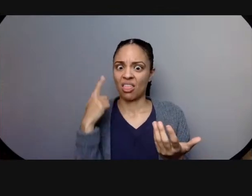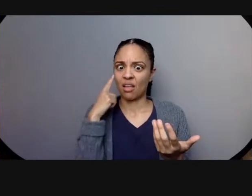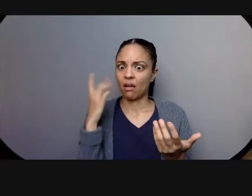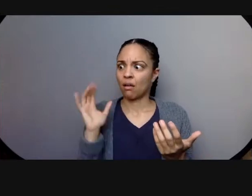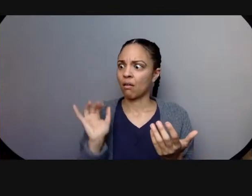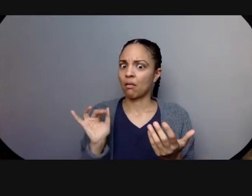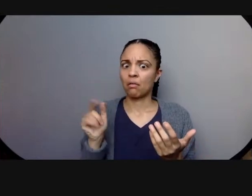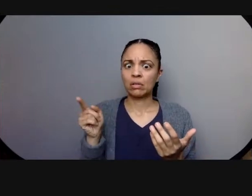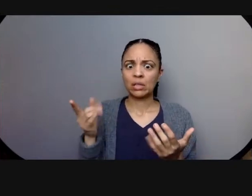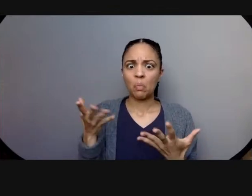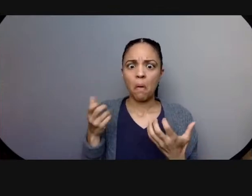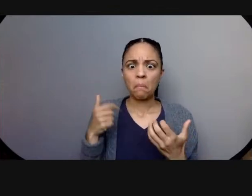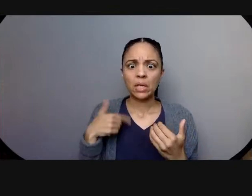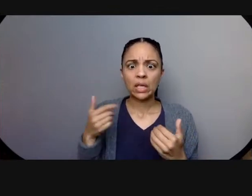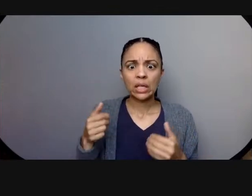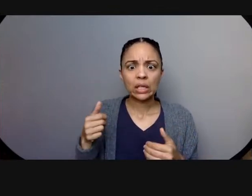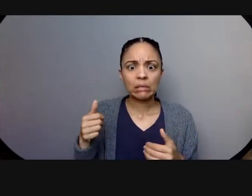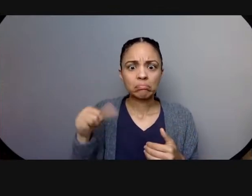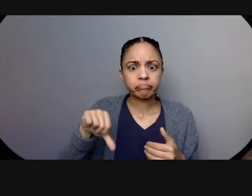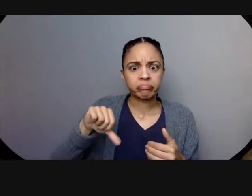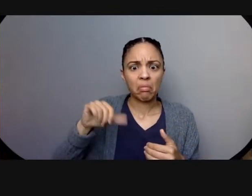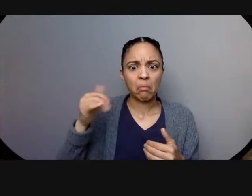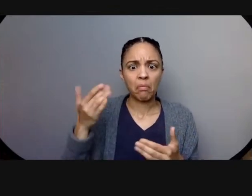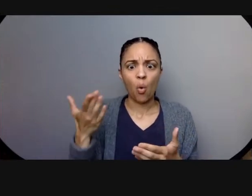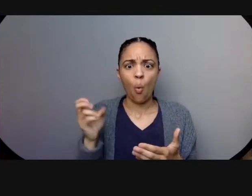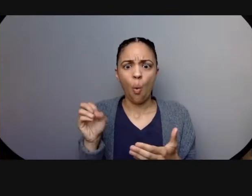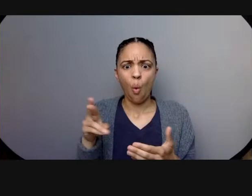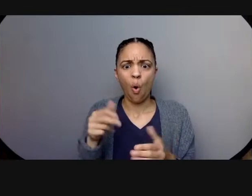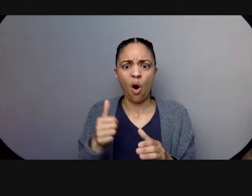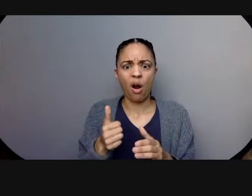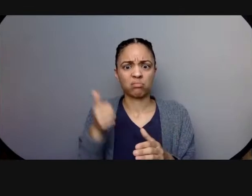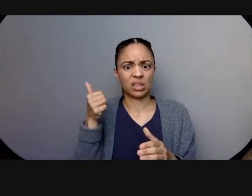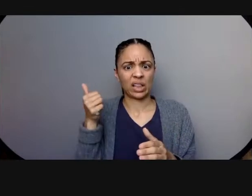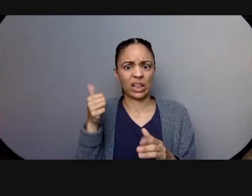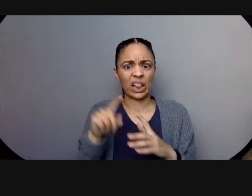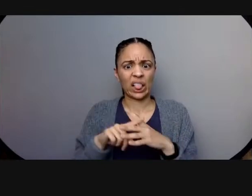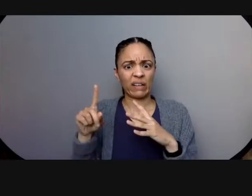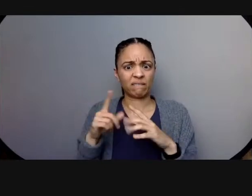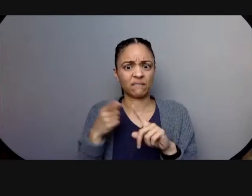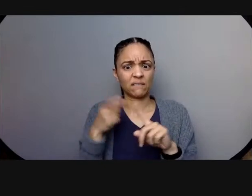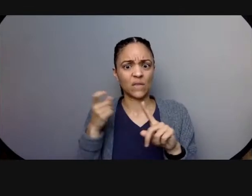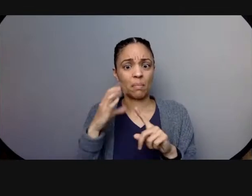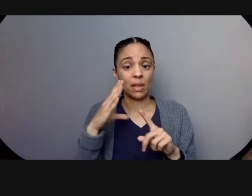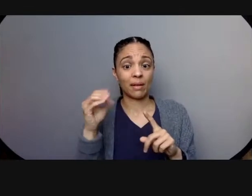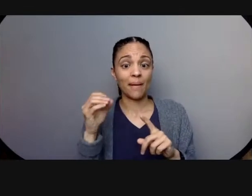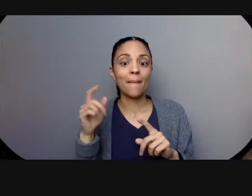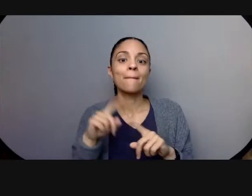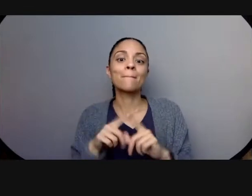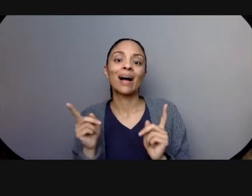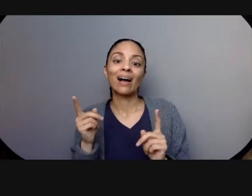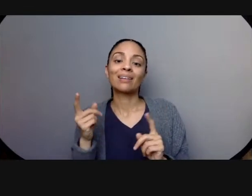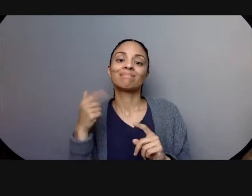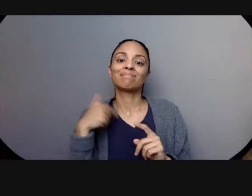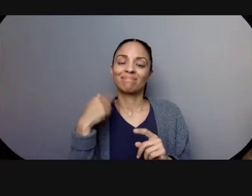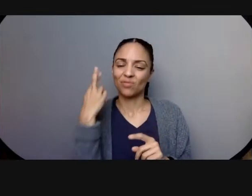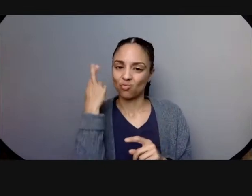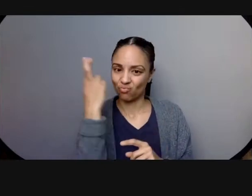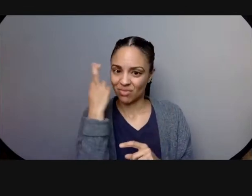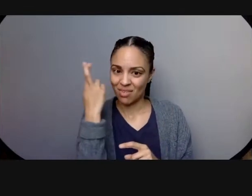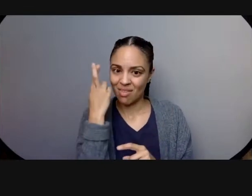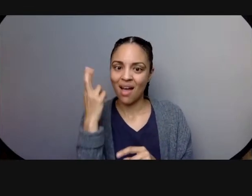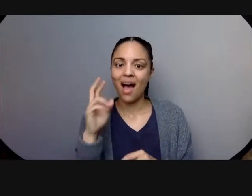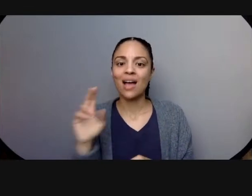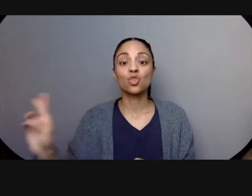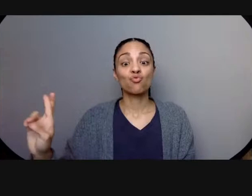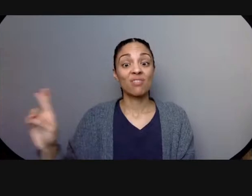I'm out. But now that I'm older, he saw that the trajectory I was taking at 25 and